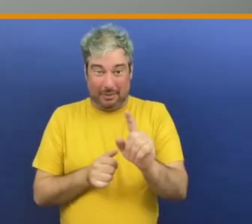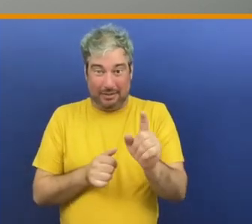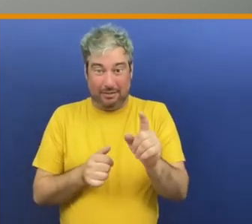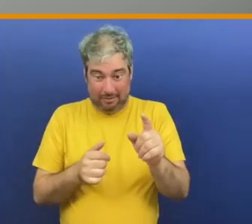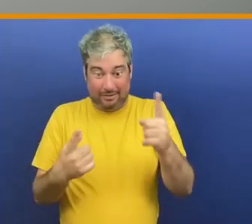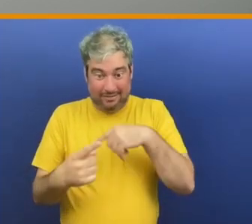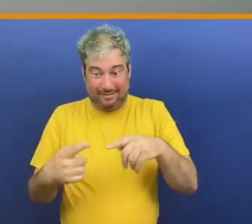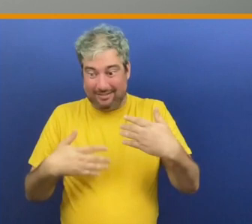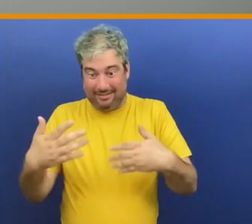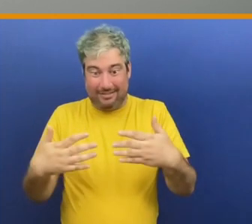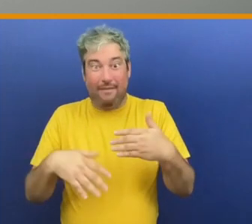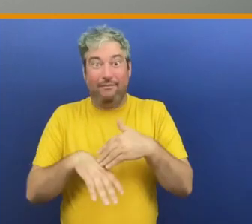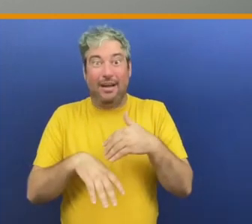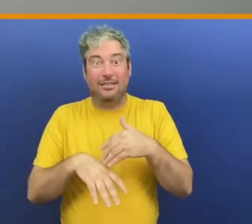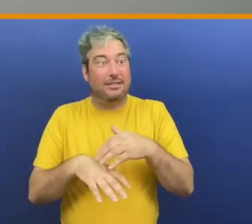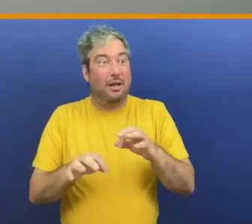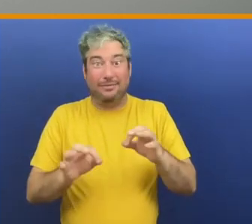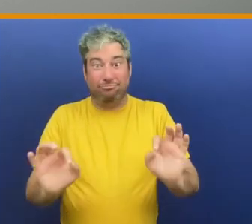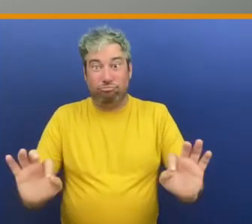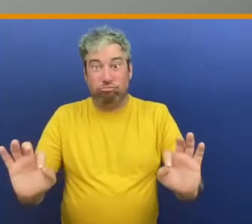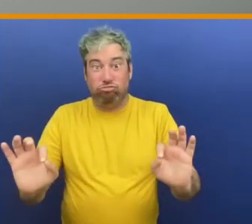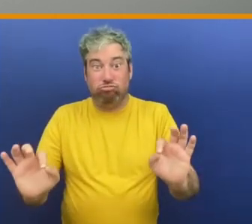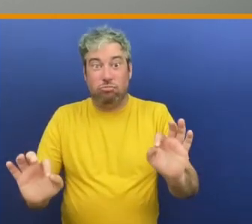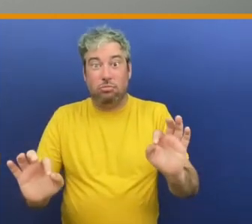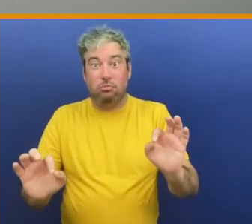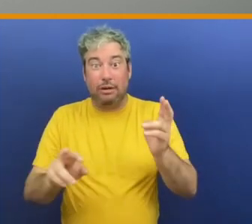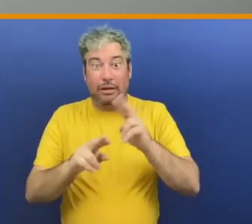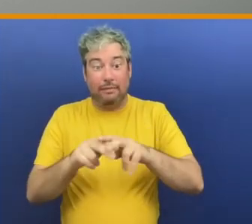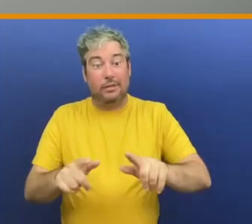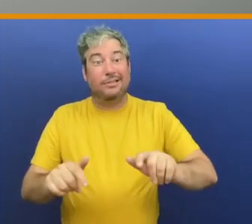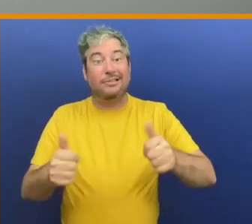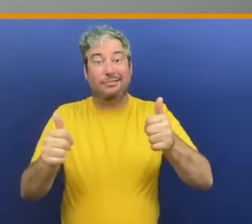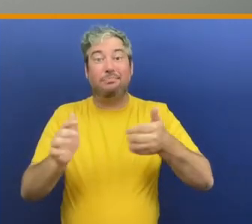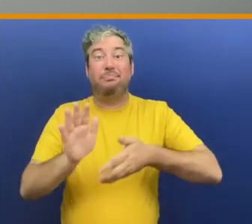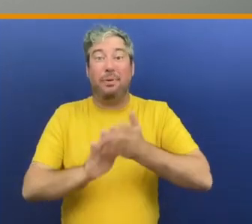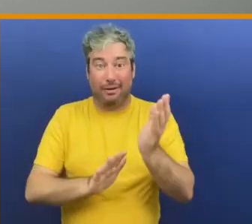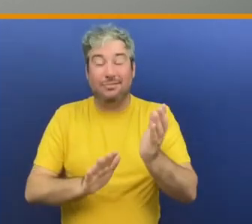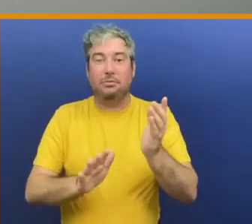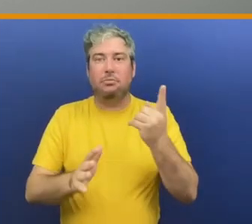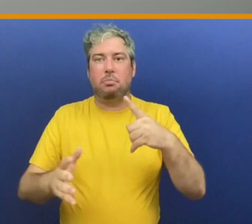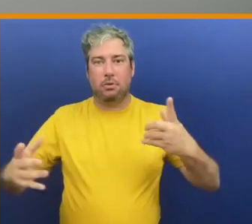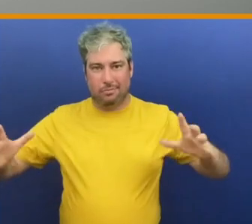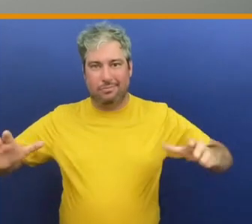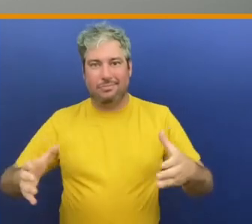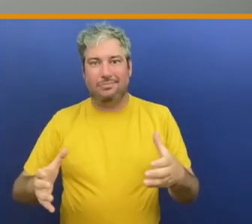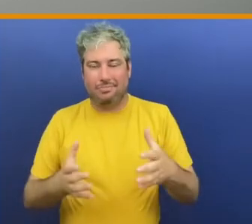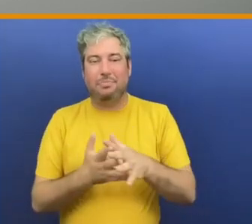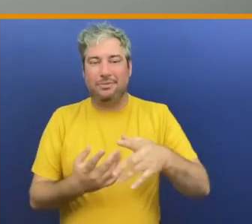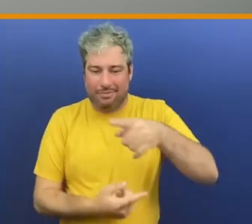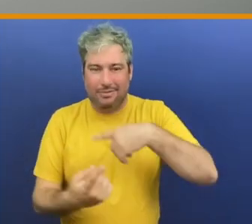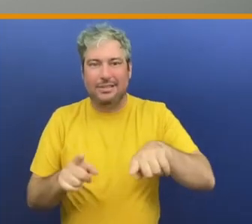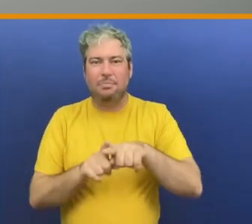type of special interest group, and they will basically operate under the same rules as local parties. I don't believe any